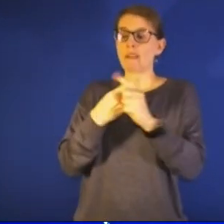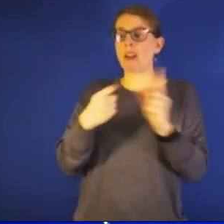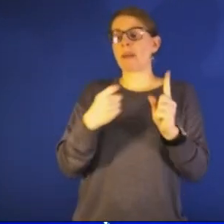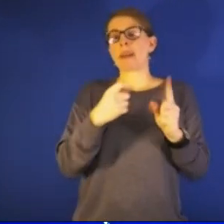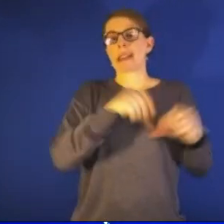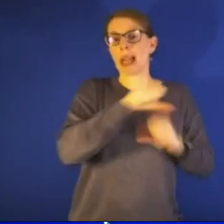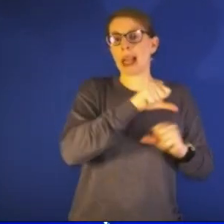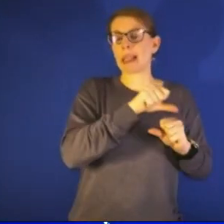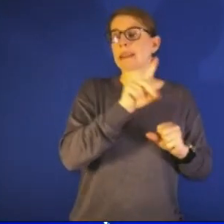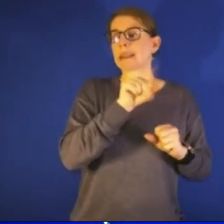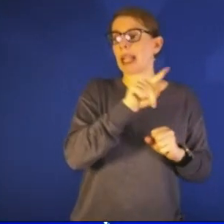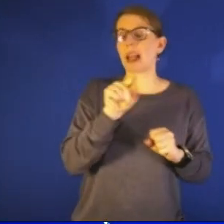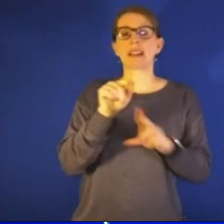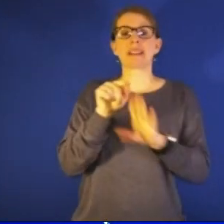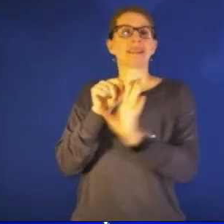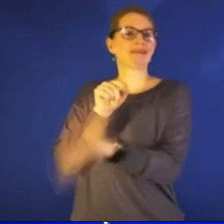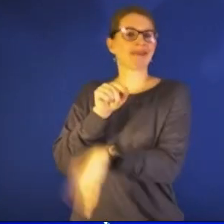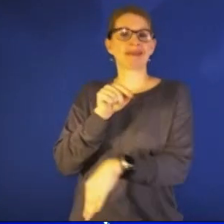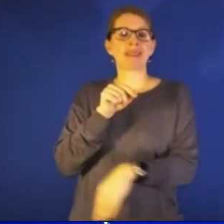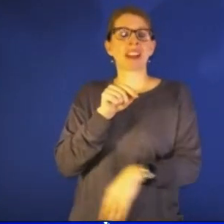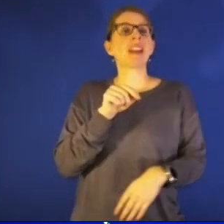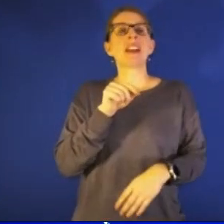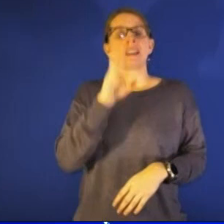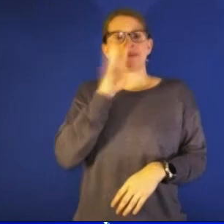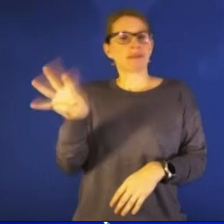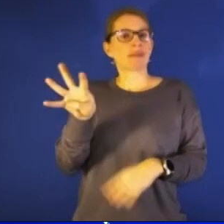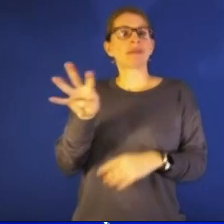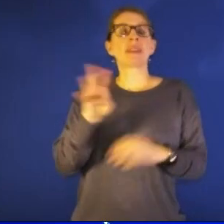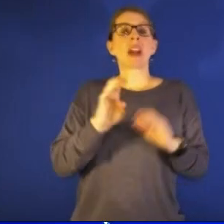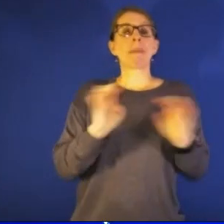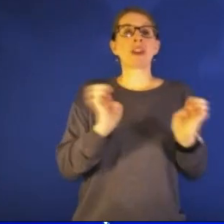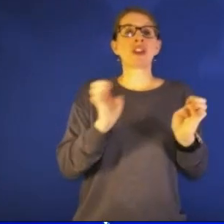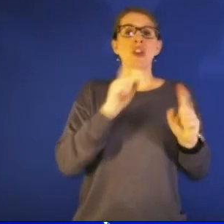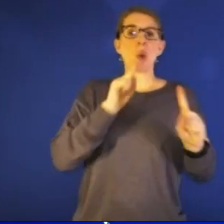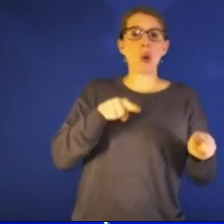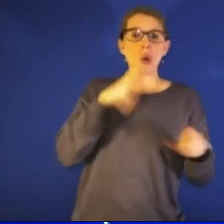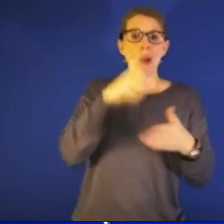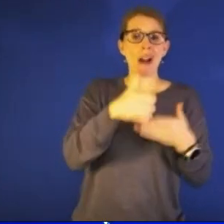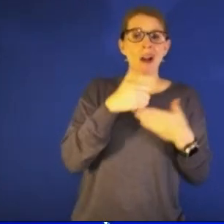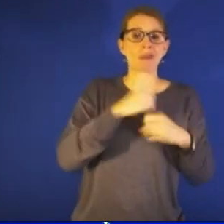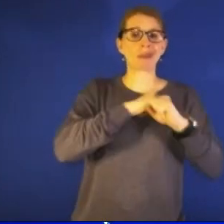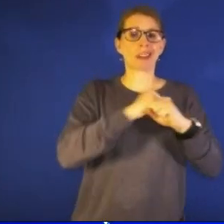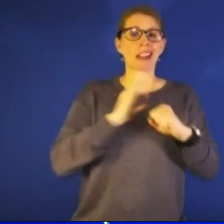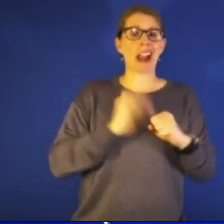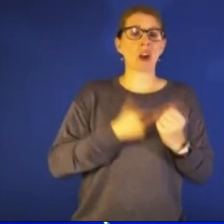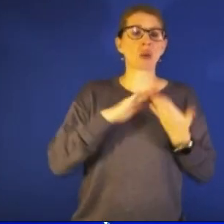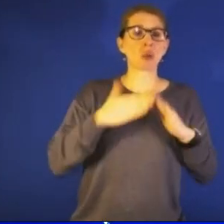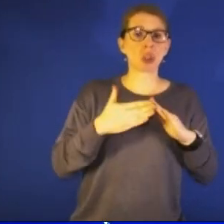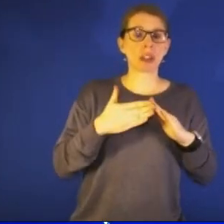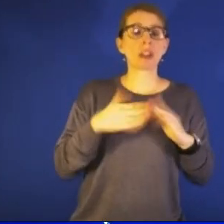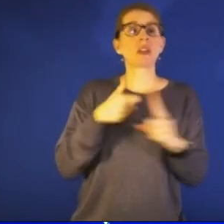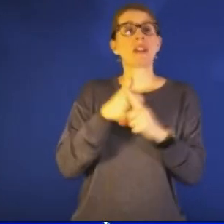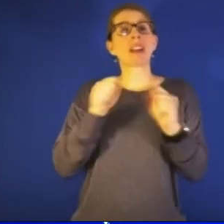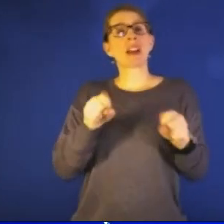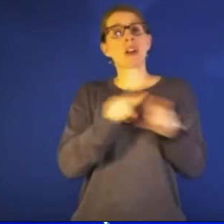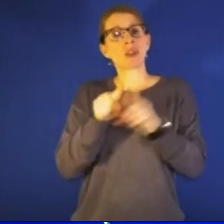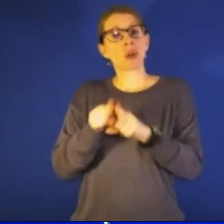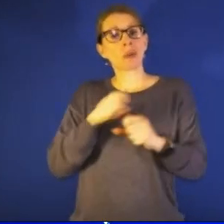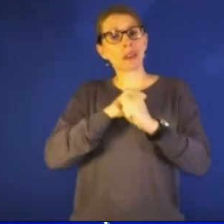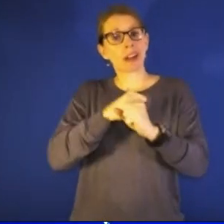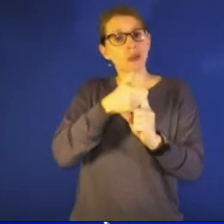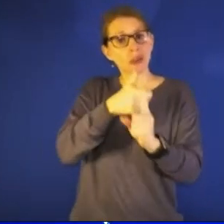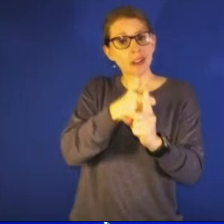And we heard a little bit with the emergency order. That's going to help protect our community. You can also protect yourself